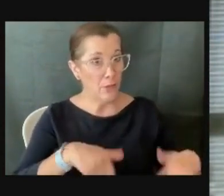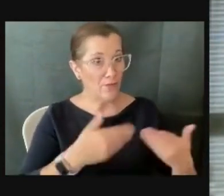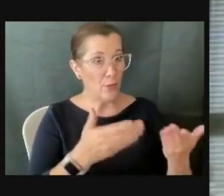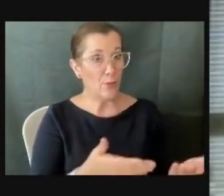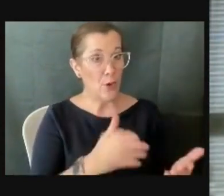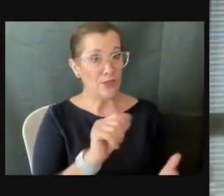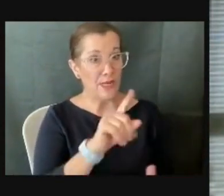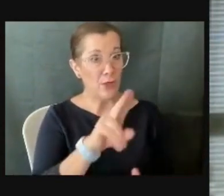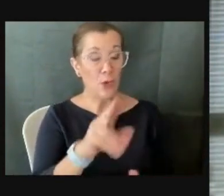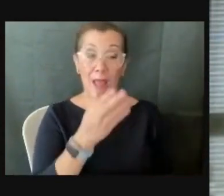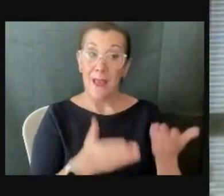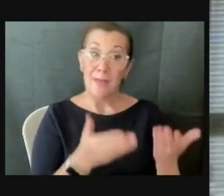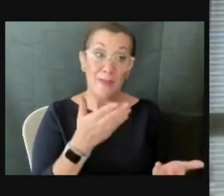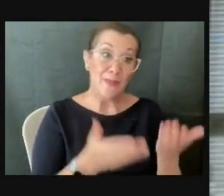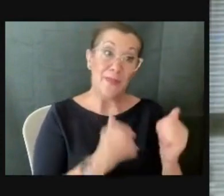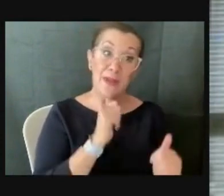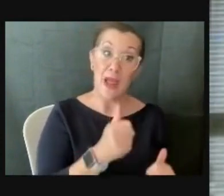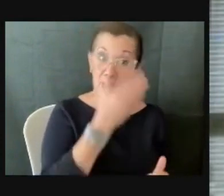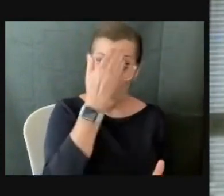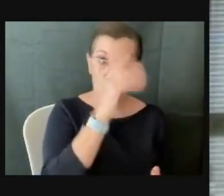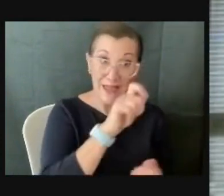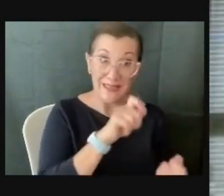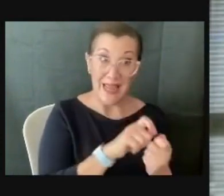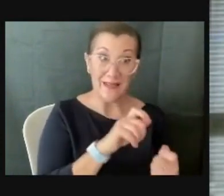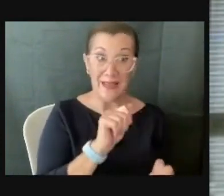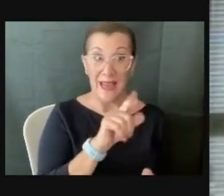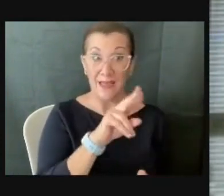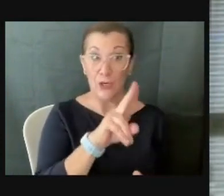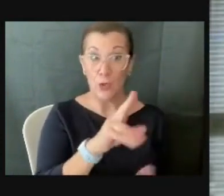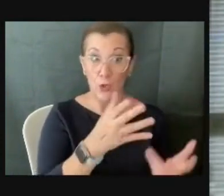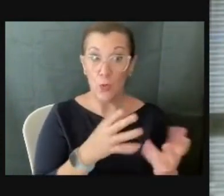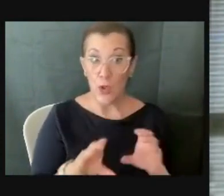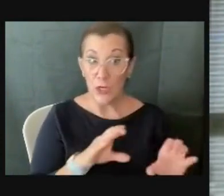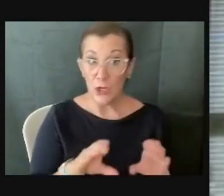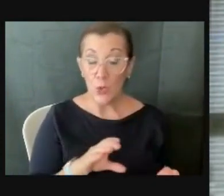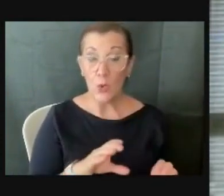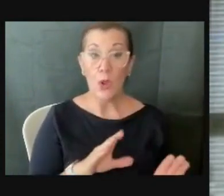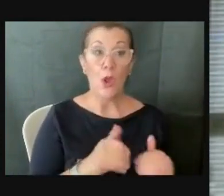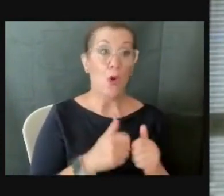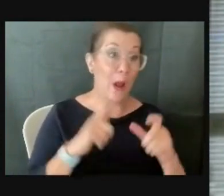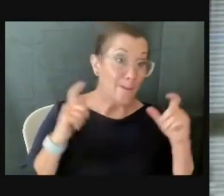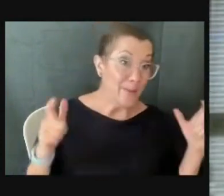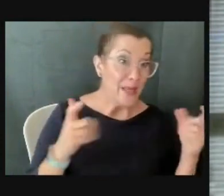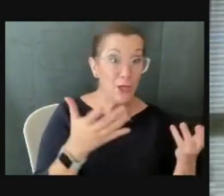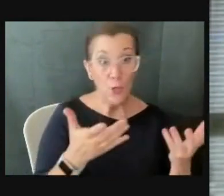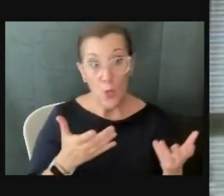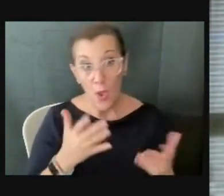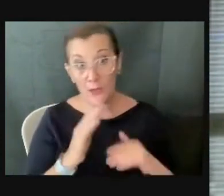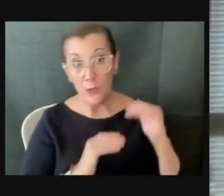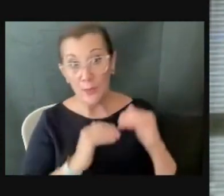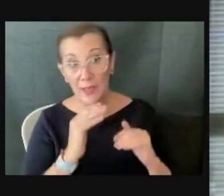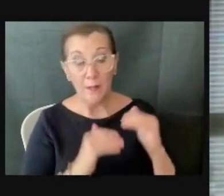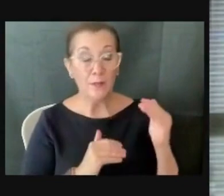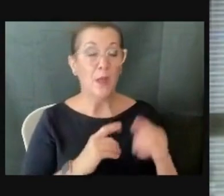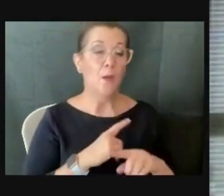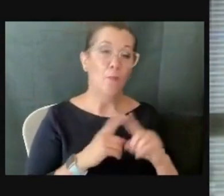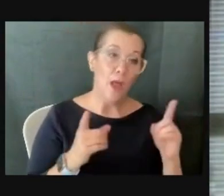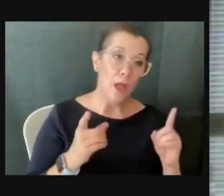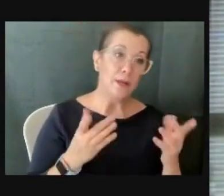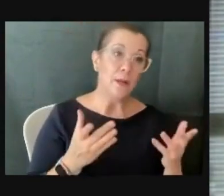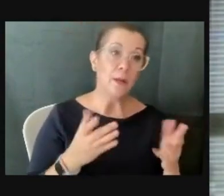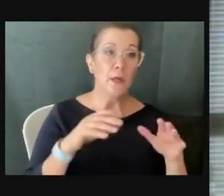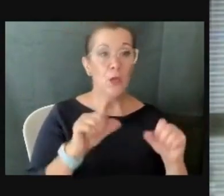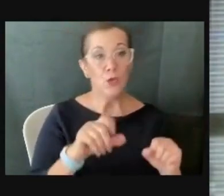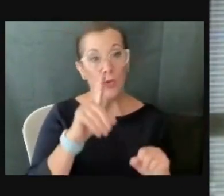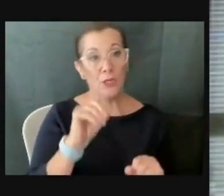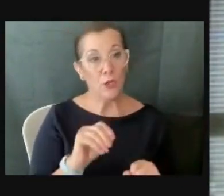So you may or may not know exactly what kind of ADU you want to do or how big of an ADU you want to build, but you can do